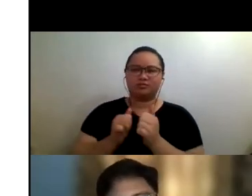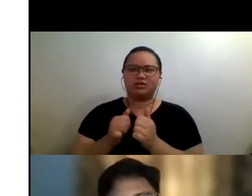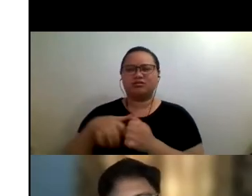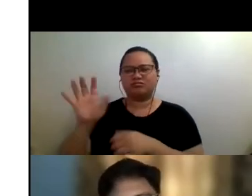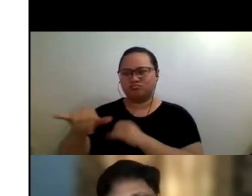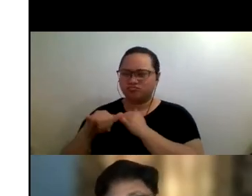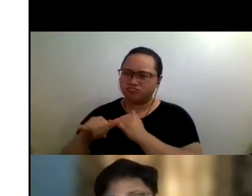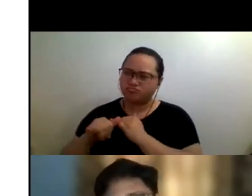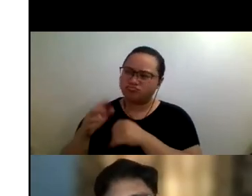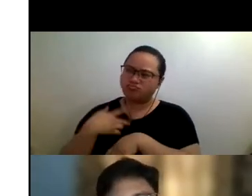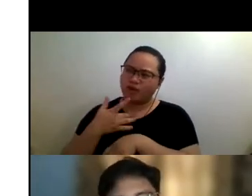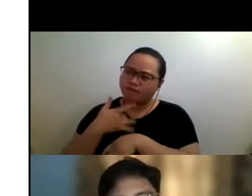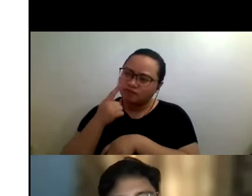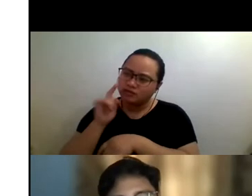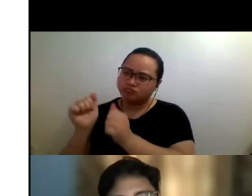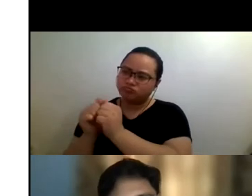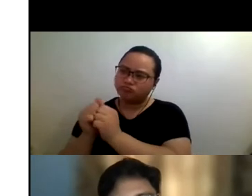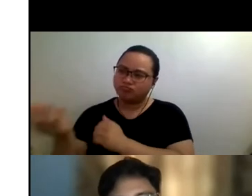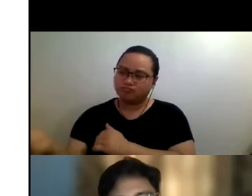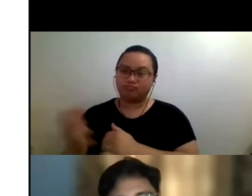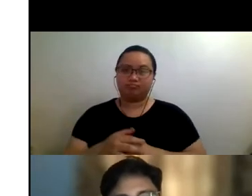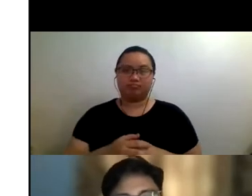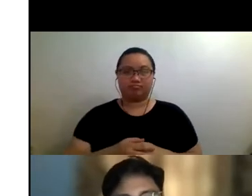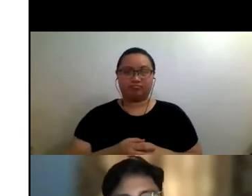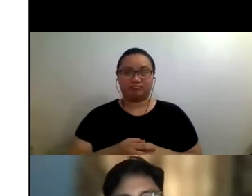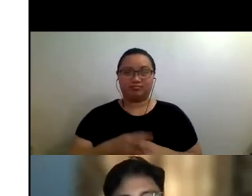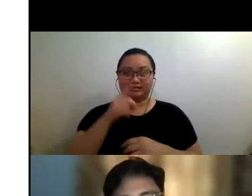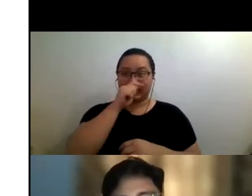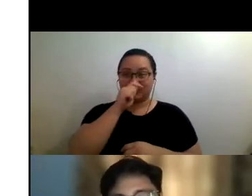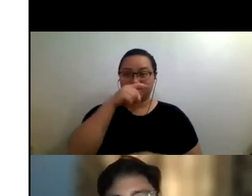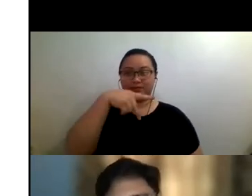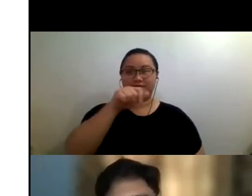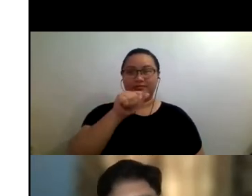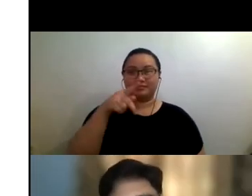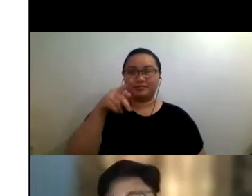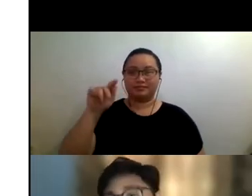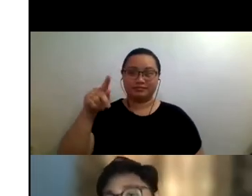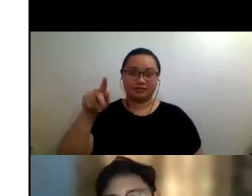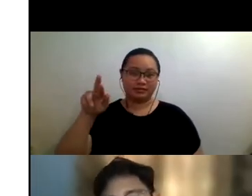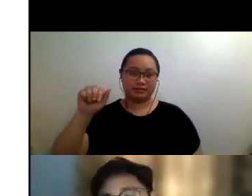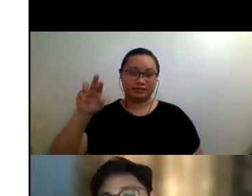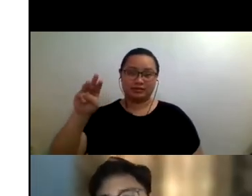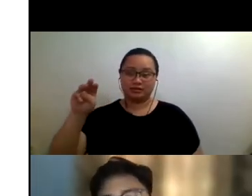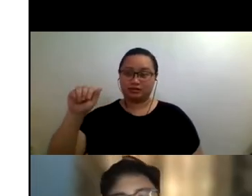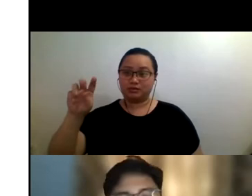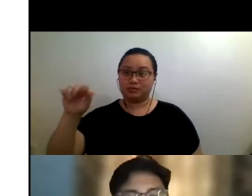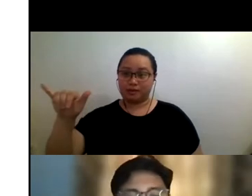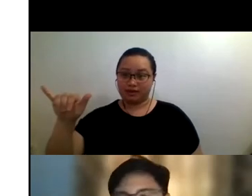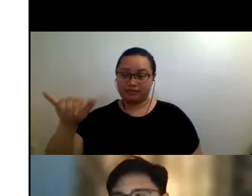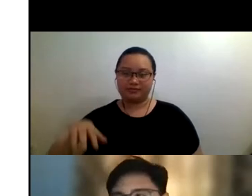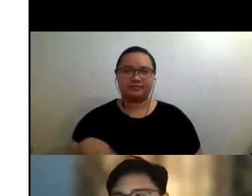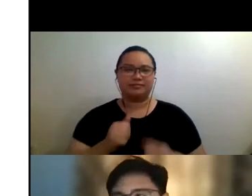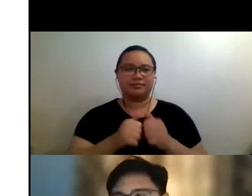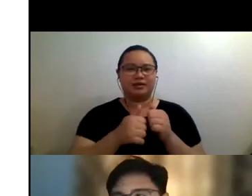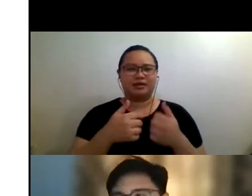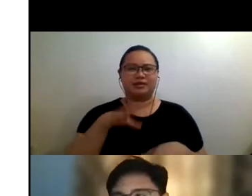hand, means the following. First, yung maki or paki, meaning a request for action. Okay? Pakikuha